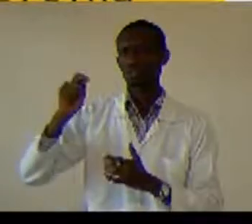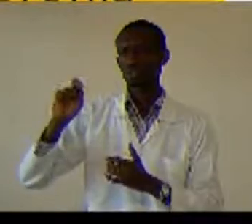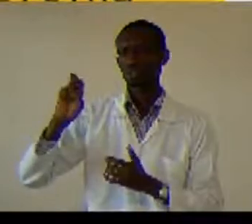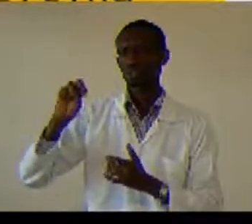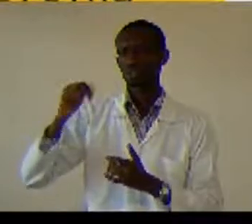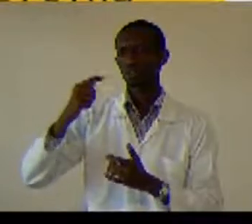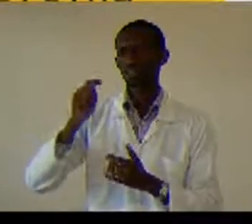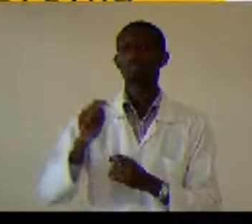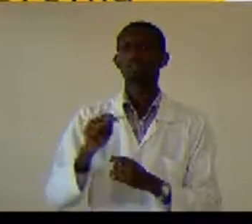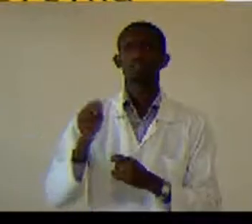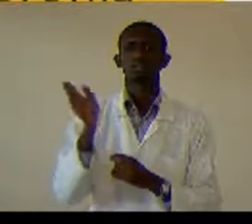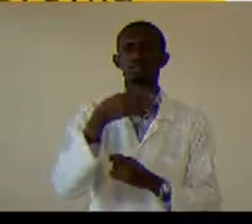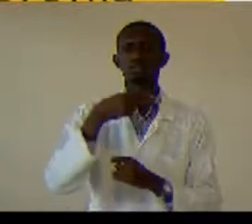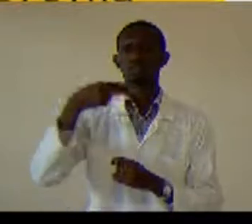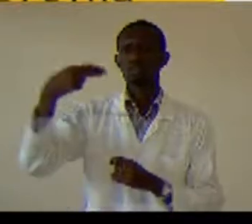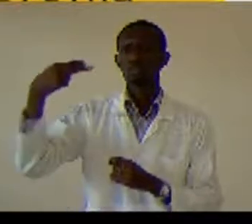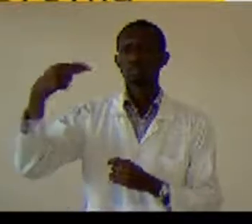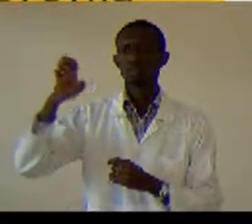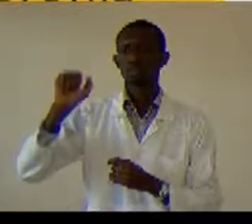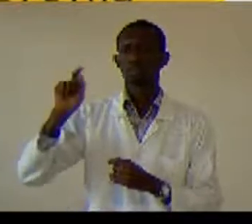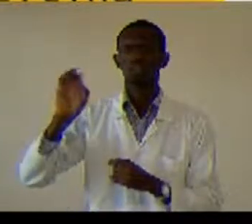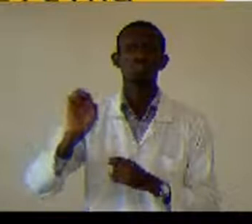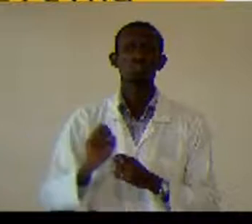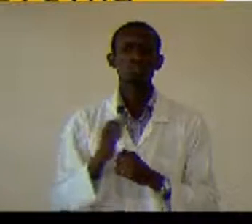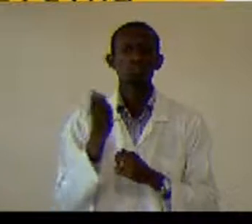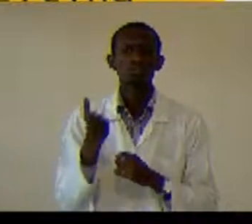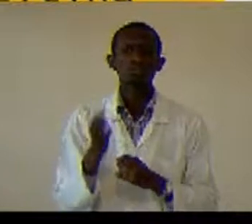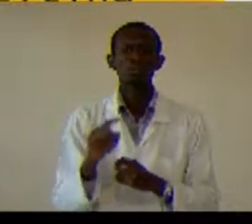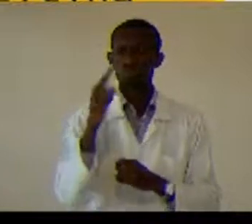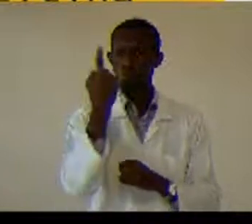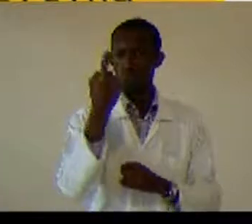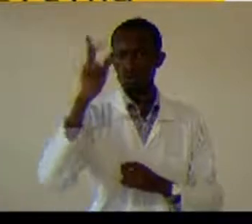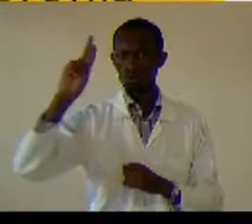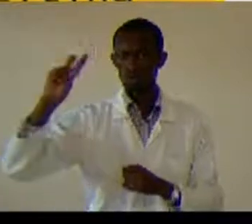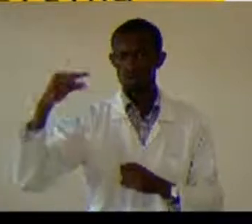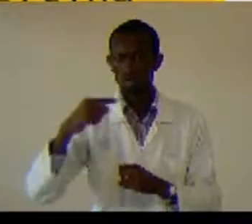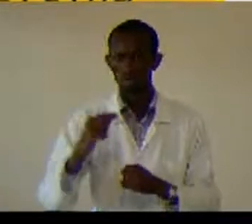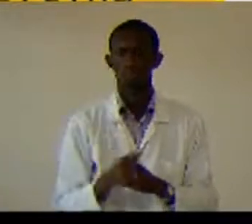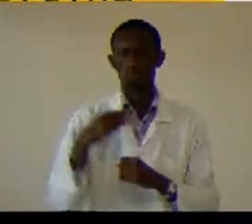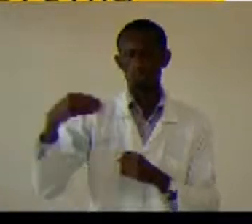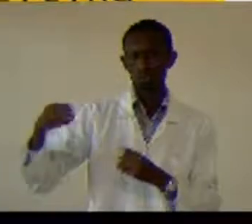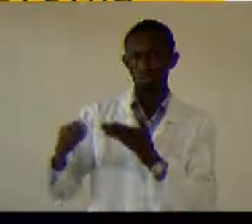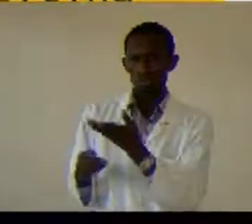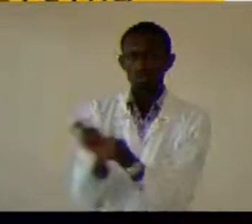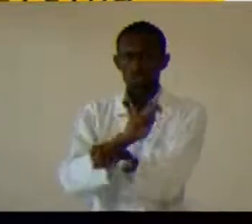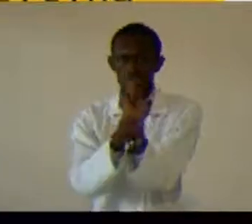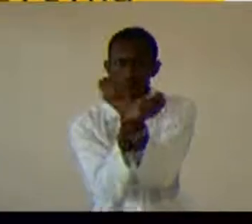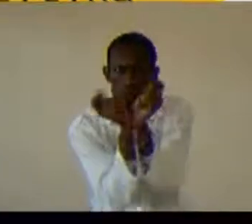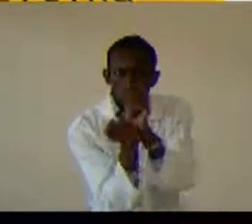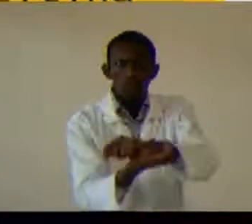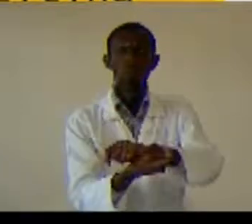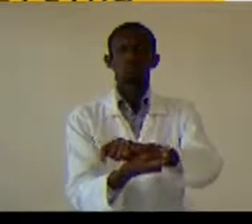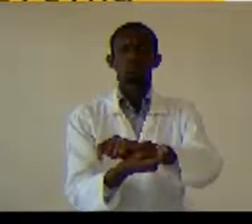heat required by 1 kilogram of a substance to change its state at a constant